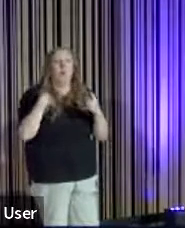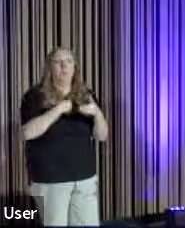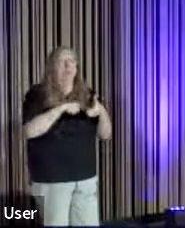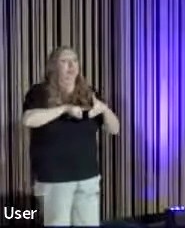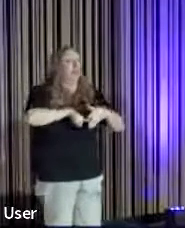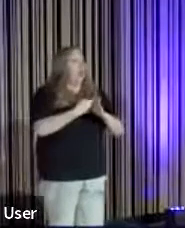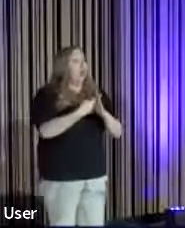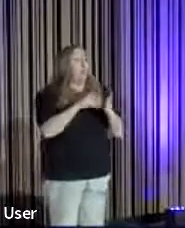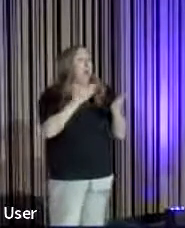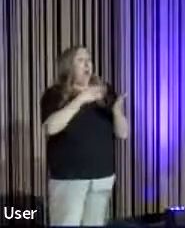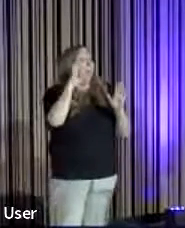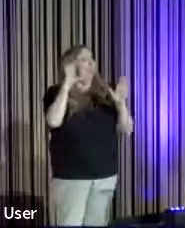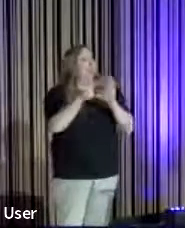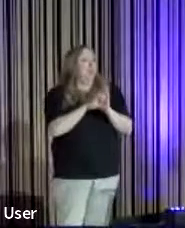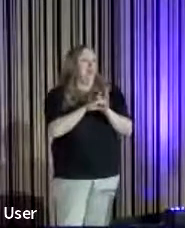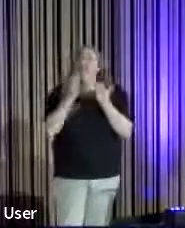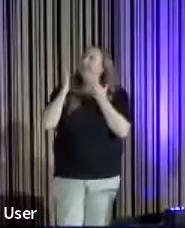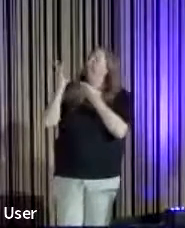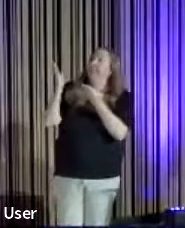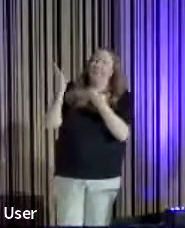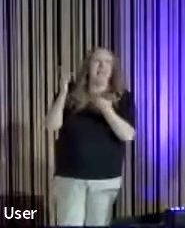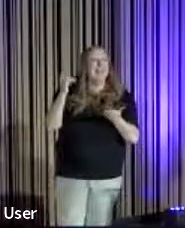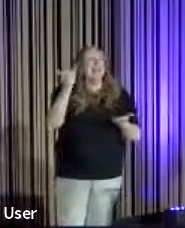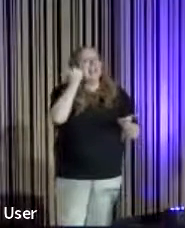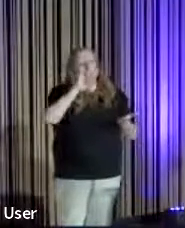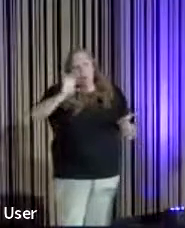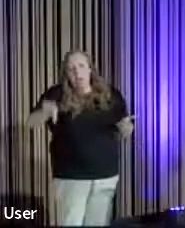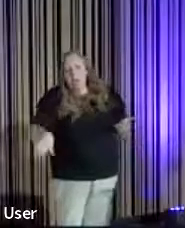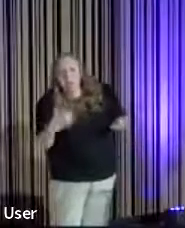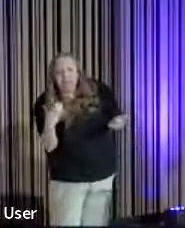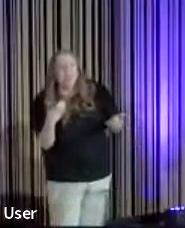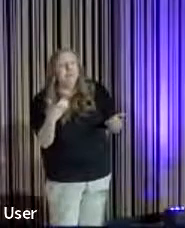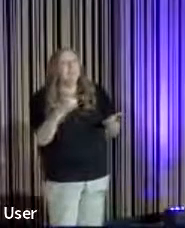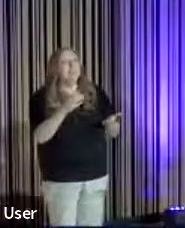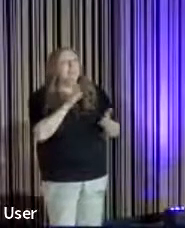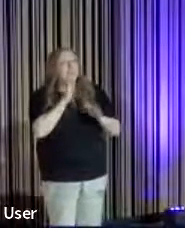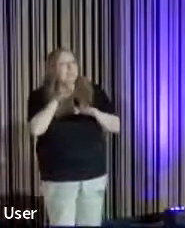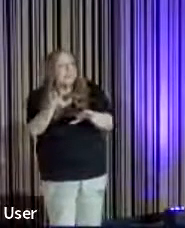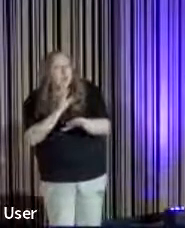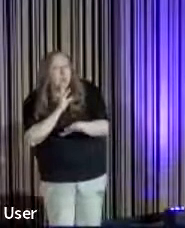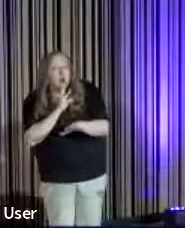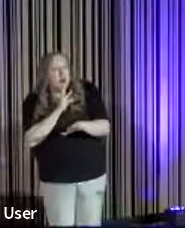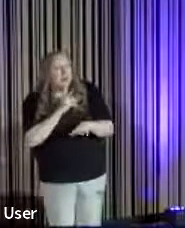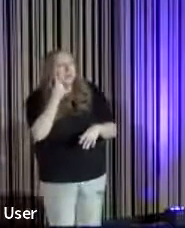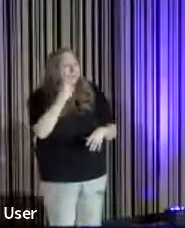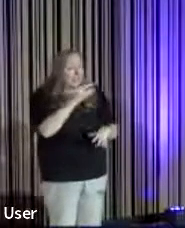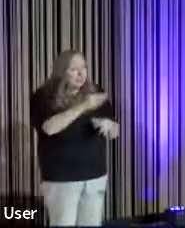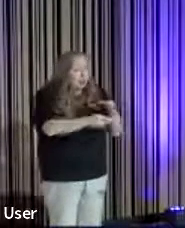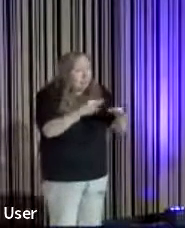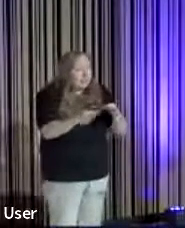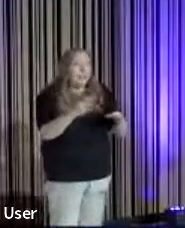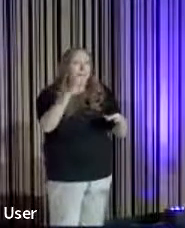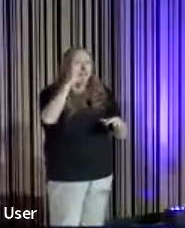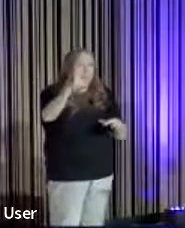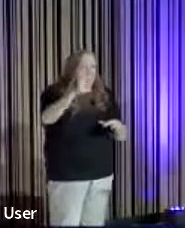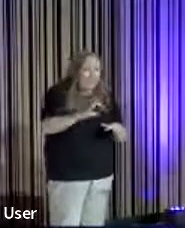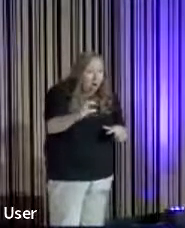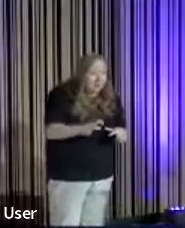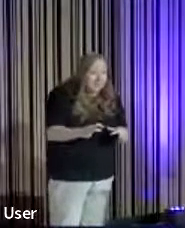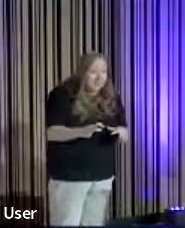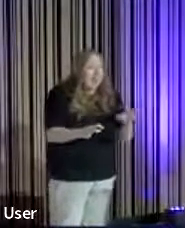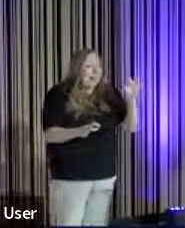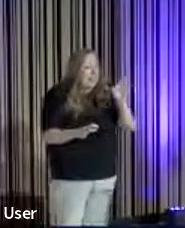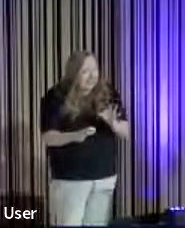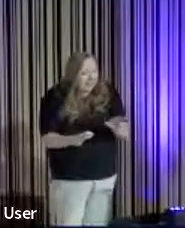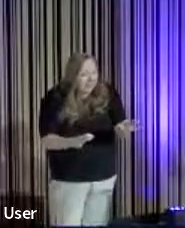this. If you concentrated seawater, you'd see big dots and little dots. And we could count those. The small dots are viruses and the